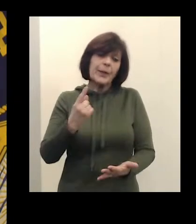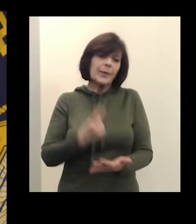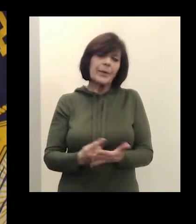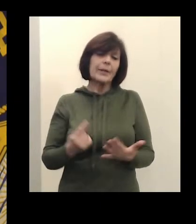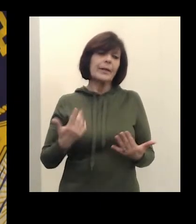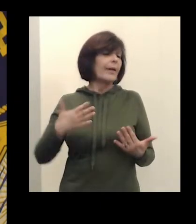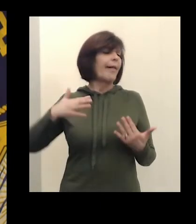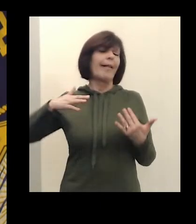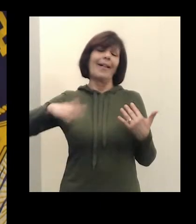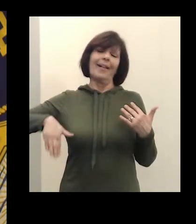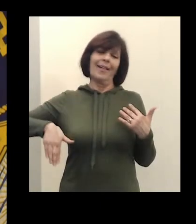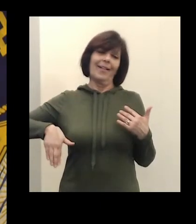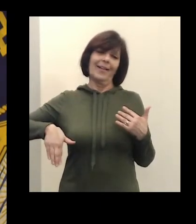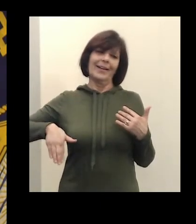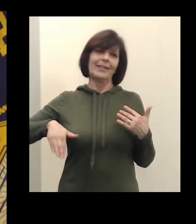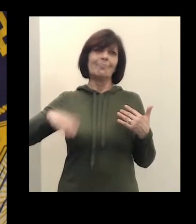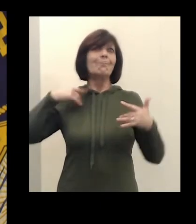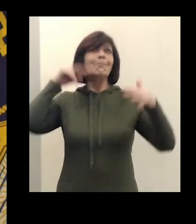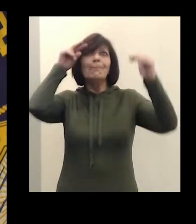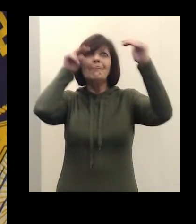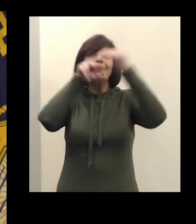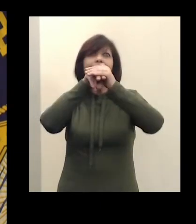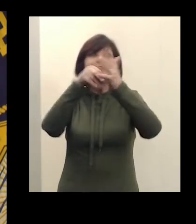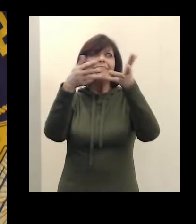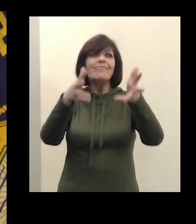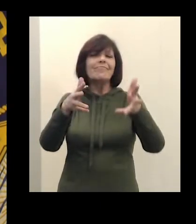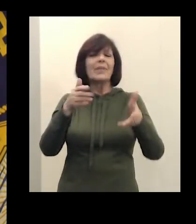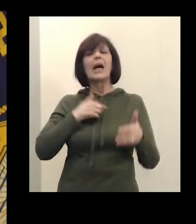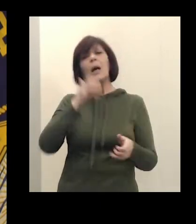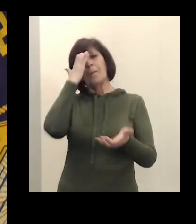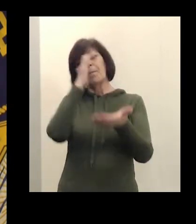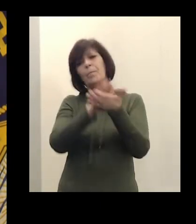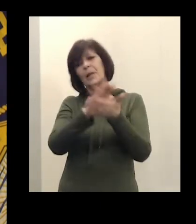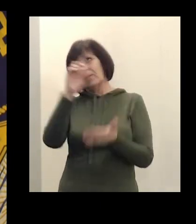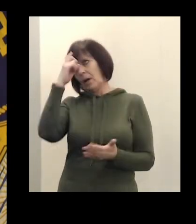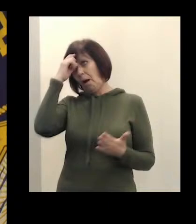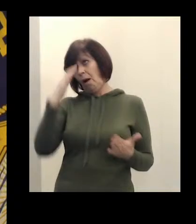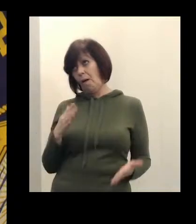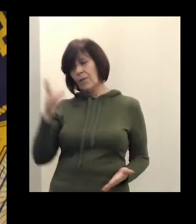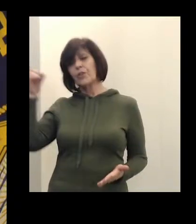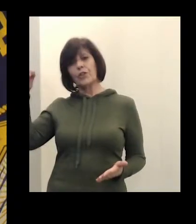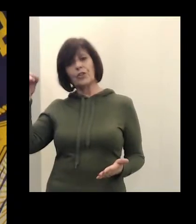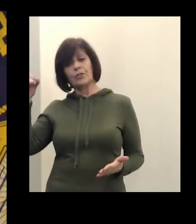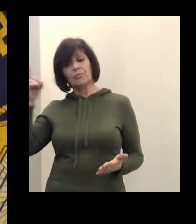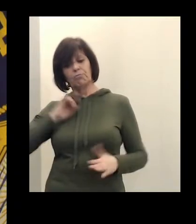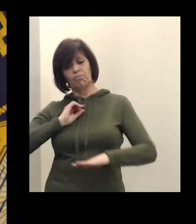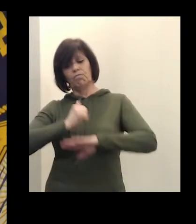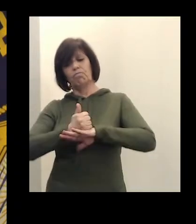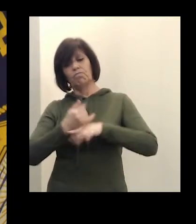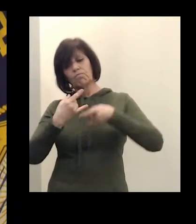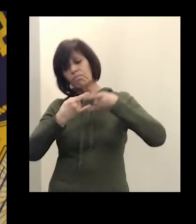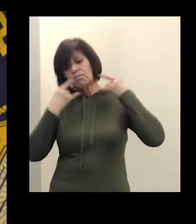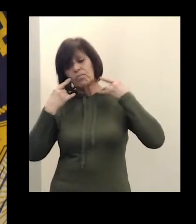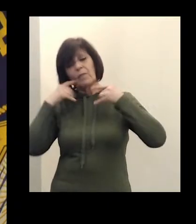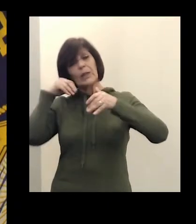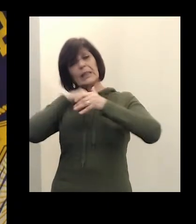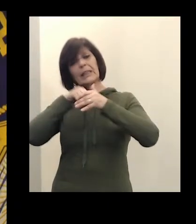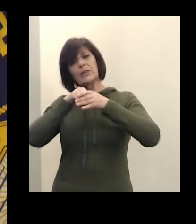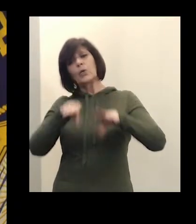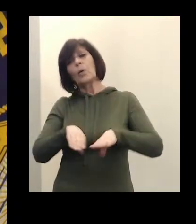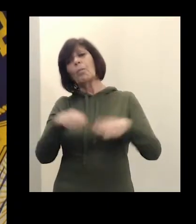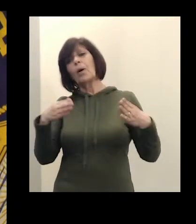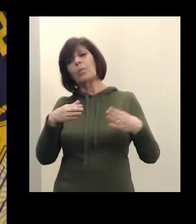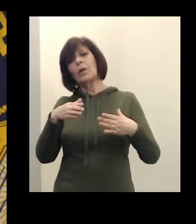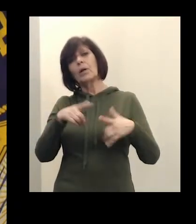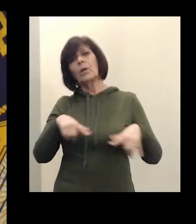would reduce that. I believe the governor has the face mask requirement for all indoor public locations, actually